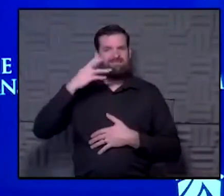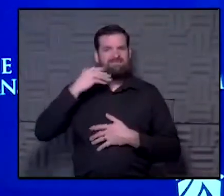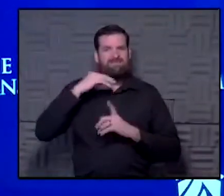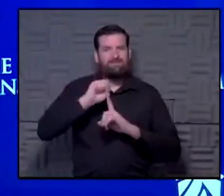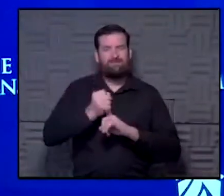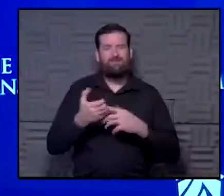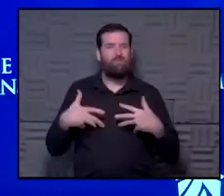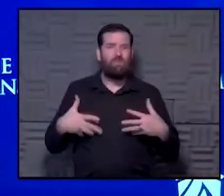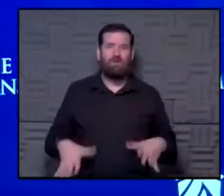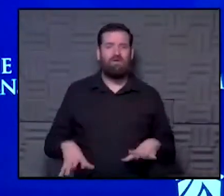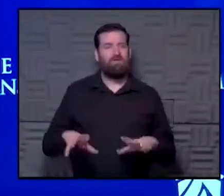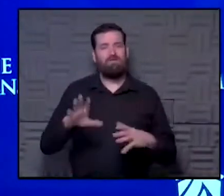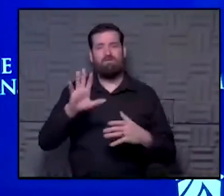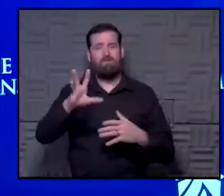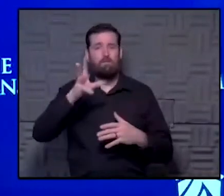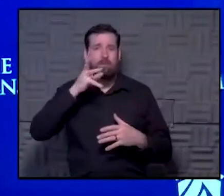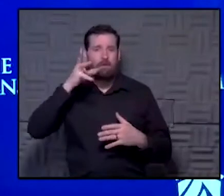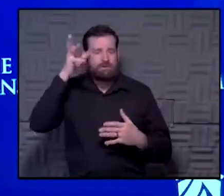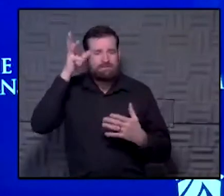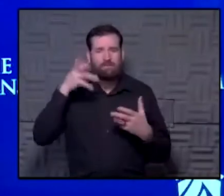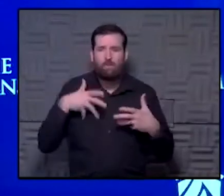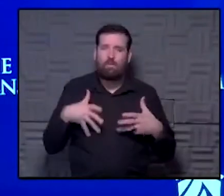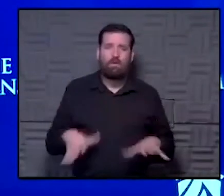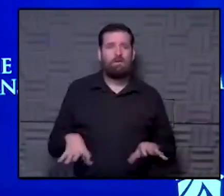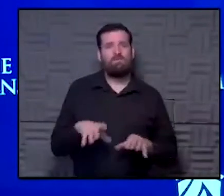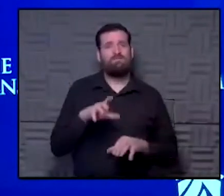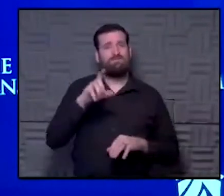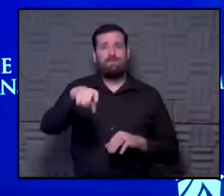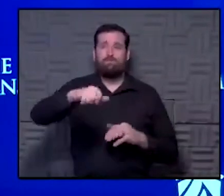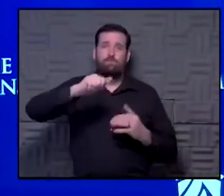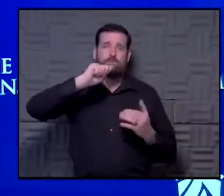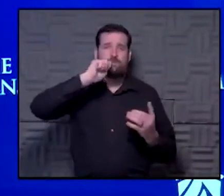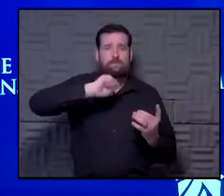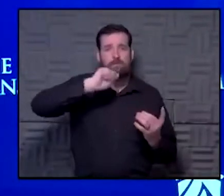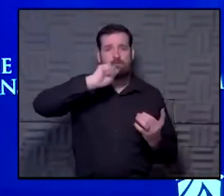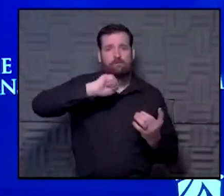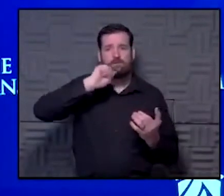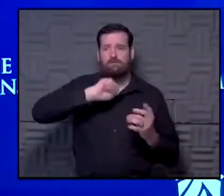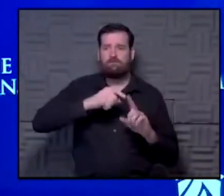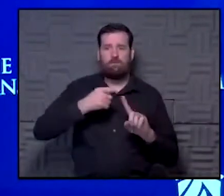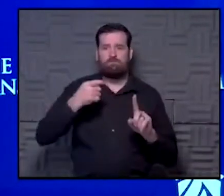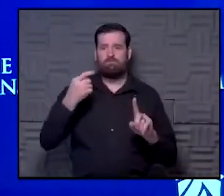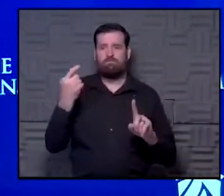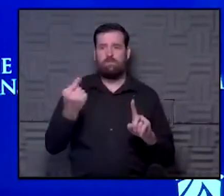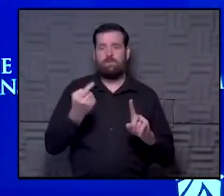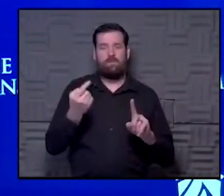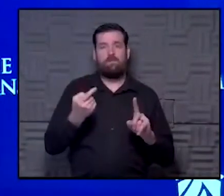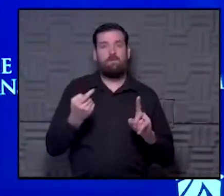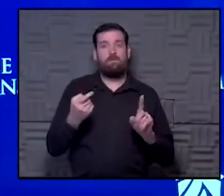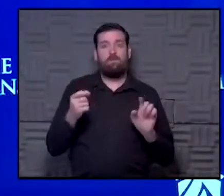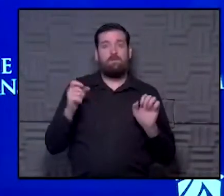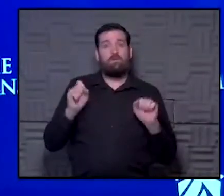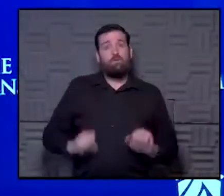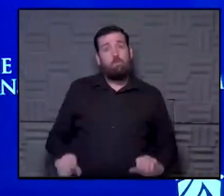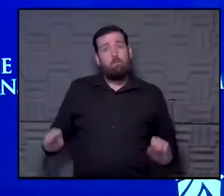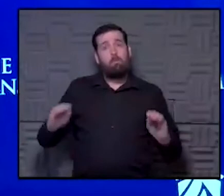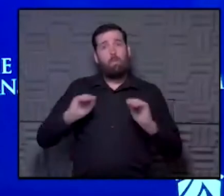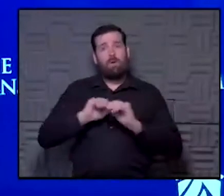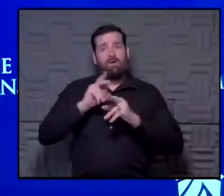your parents. And you don't want to have to suffer from something that if you could just been a little more